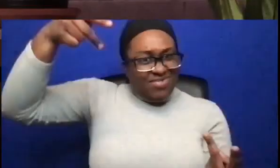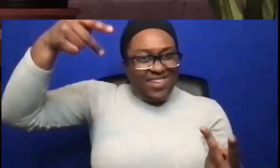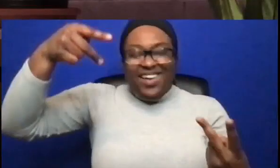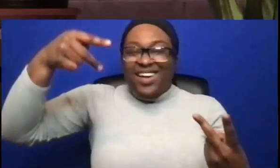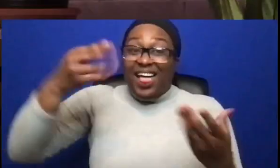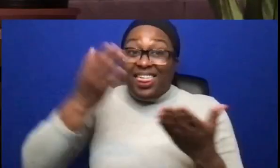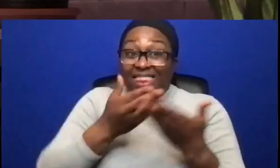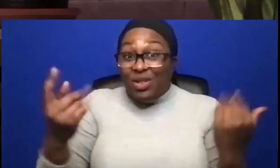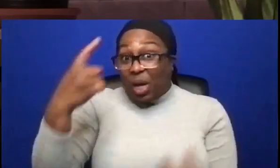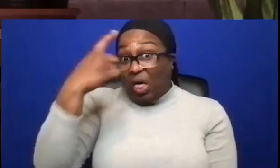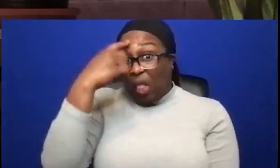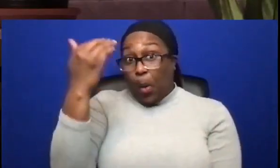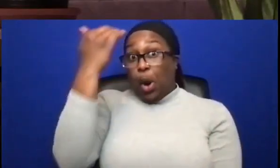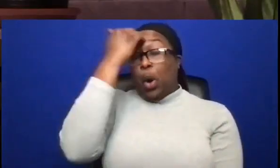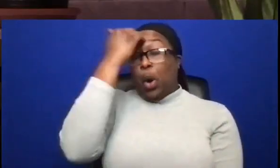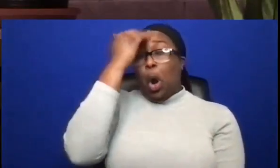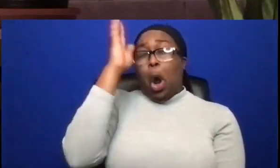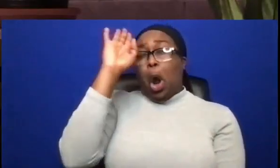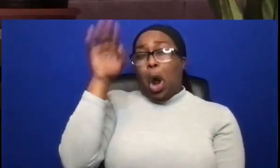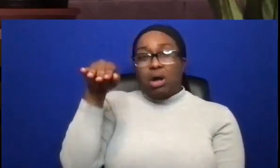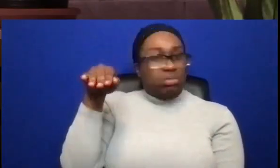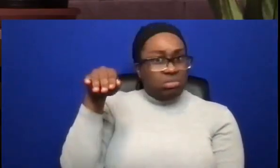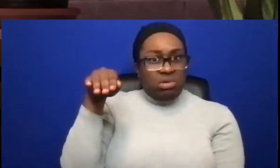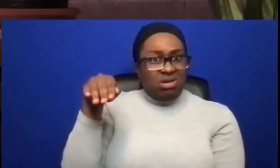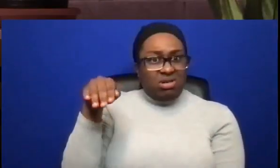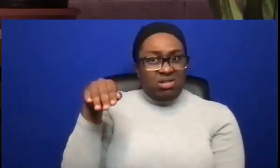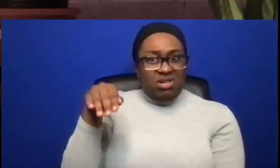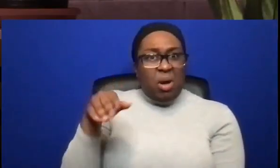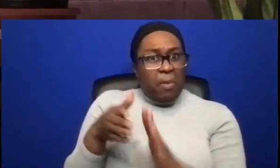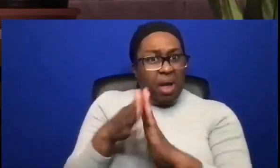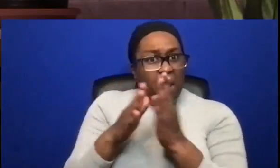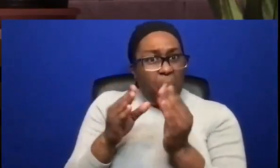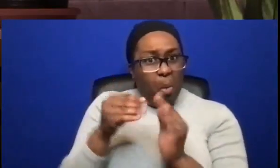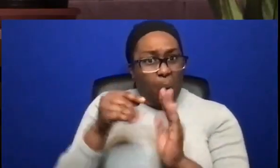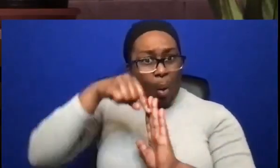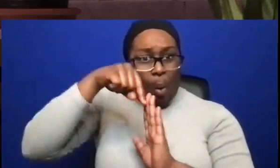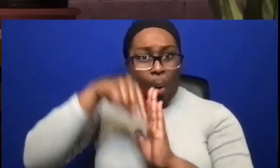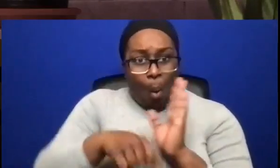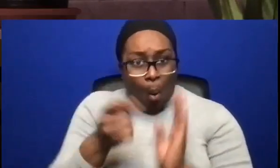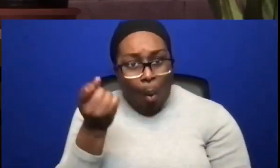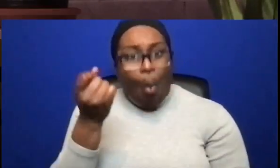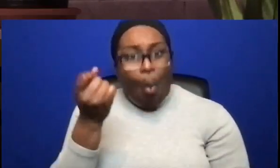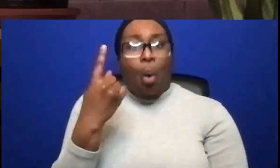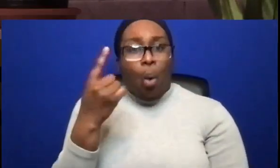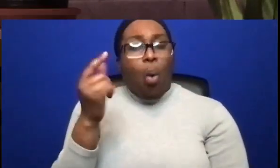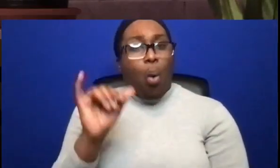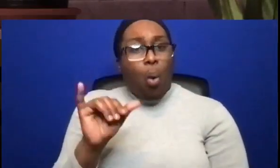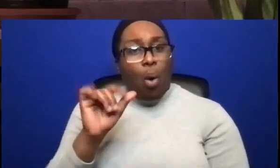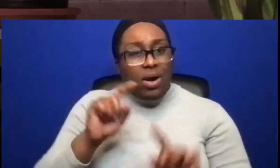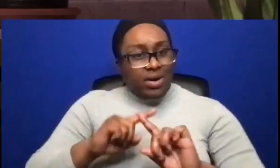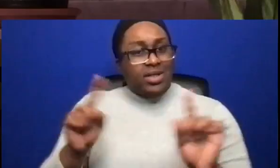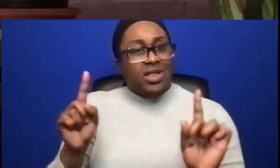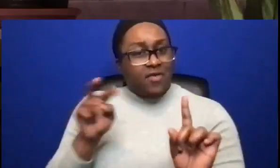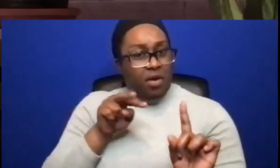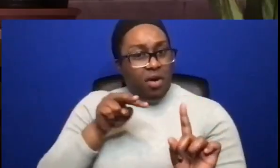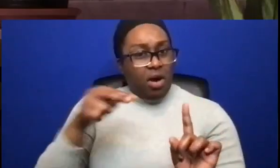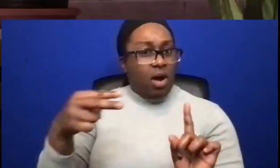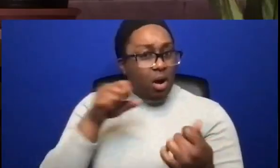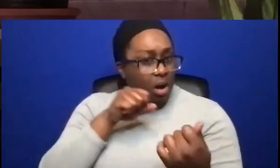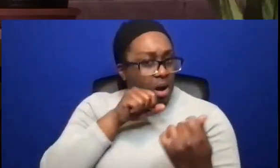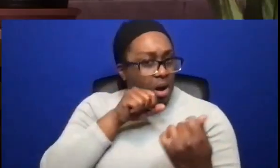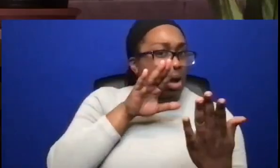we knew become further understood through a different perspective when we encounter a new